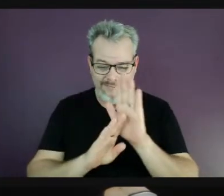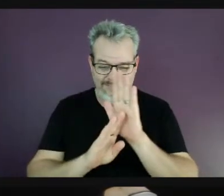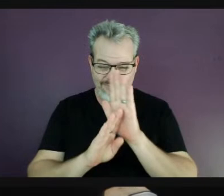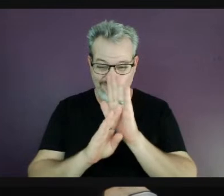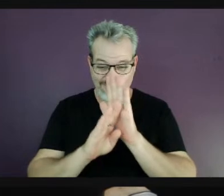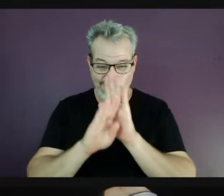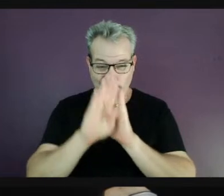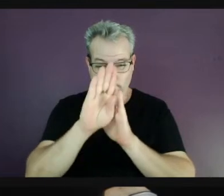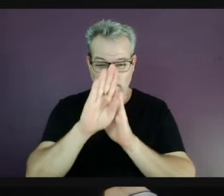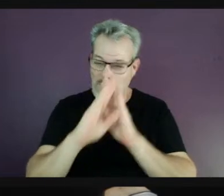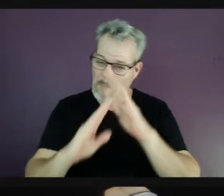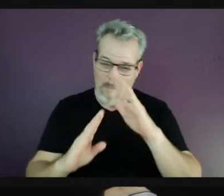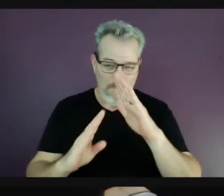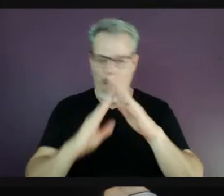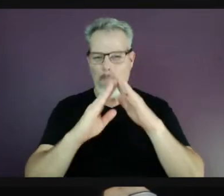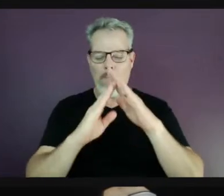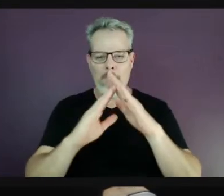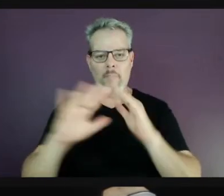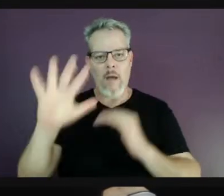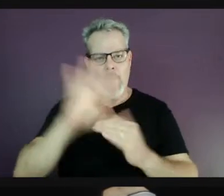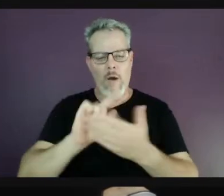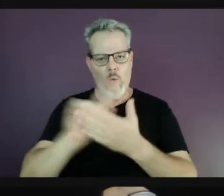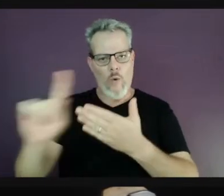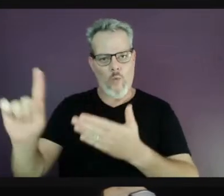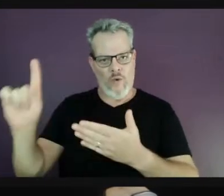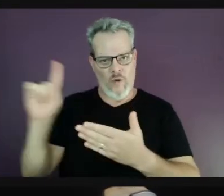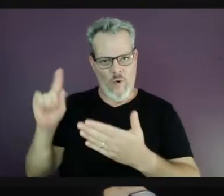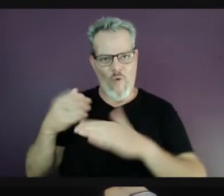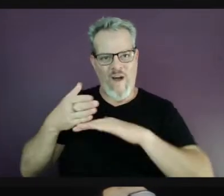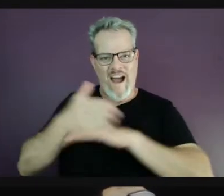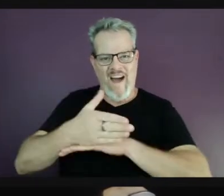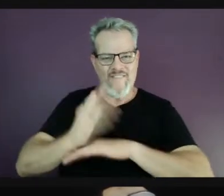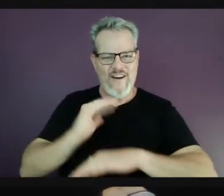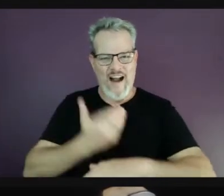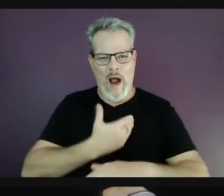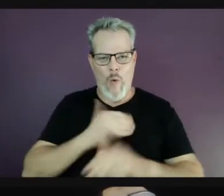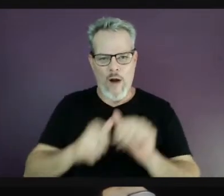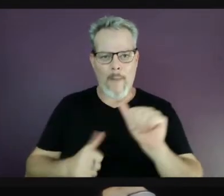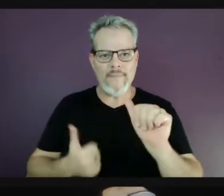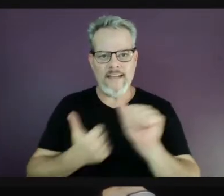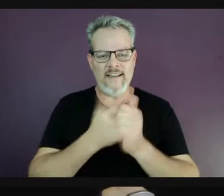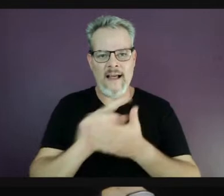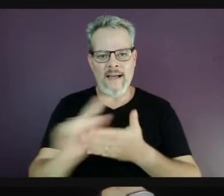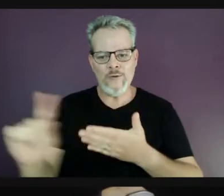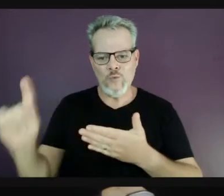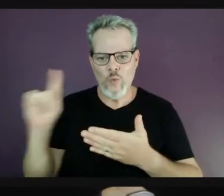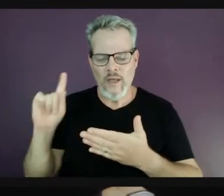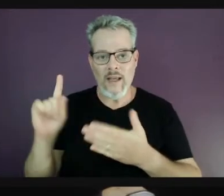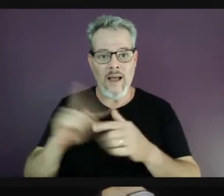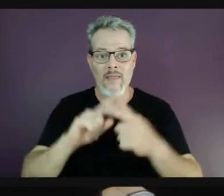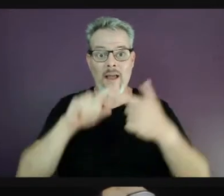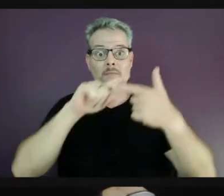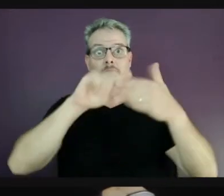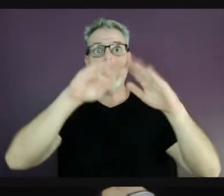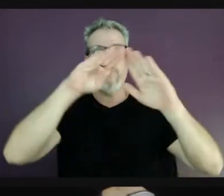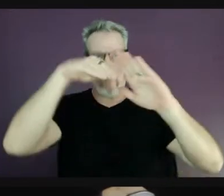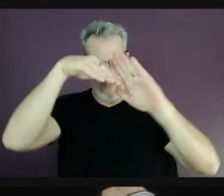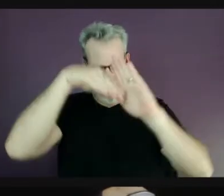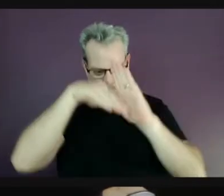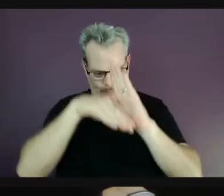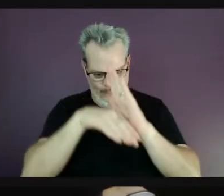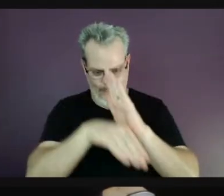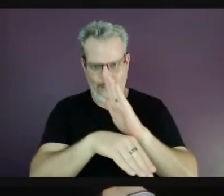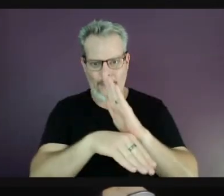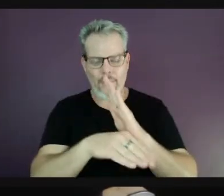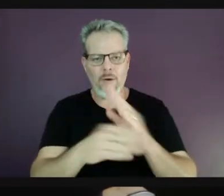1 week ago, the day after our update last week, and quickly came down to lower levels, although these